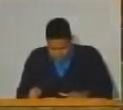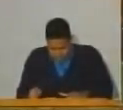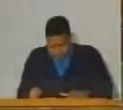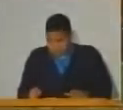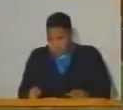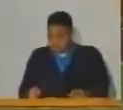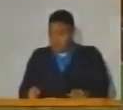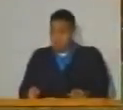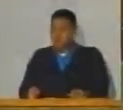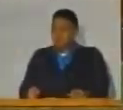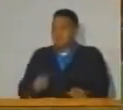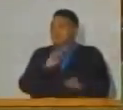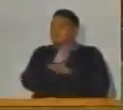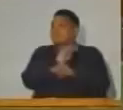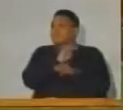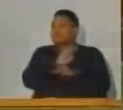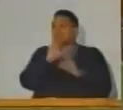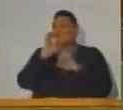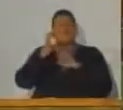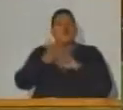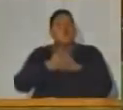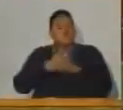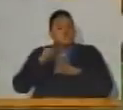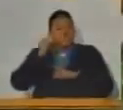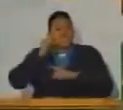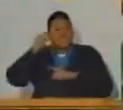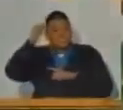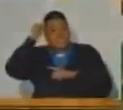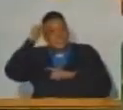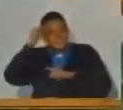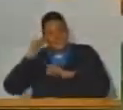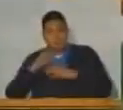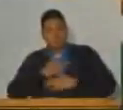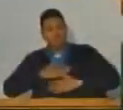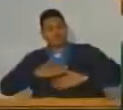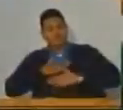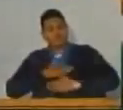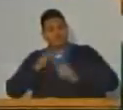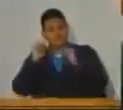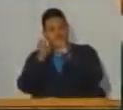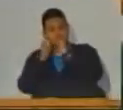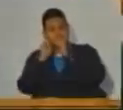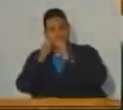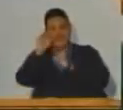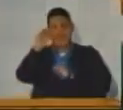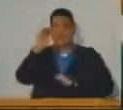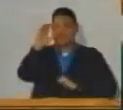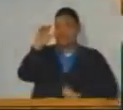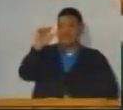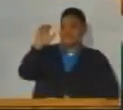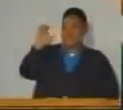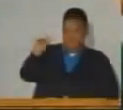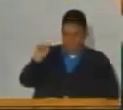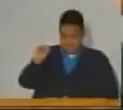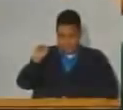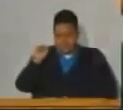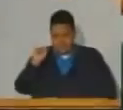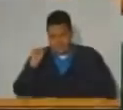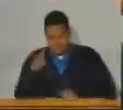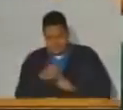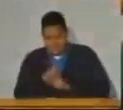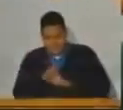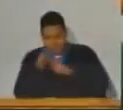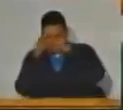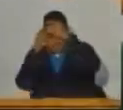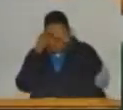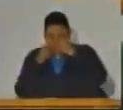The Ministry of Culture, Gender, Entertainment and Sports, MCGES, has